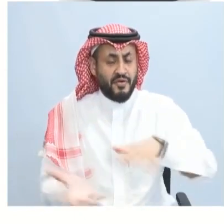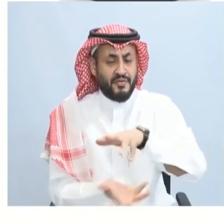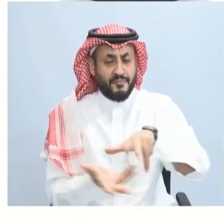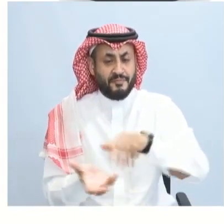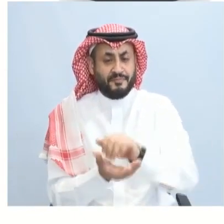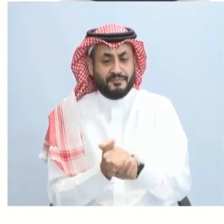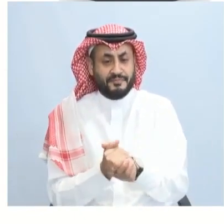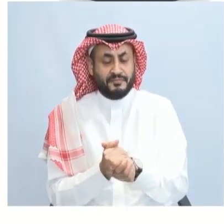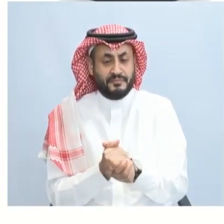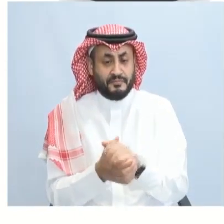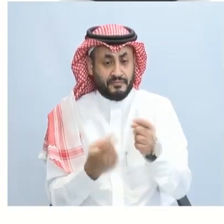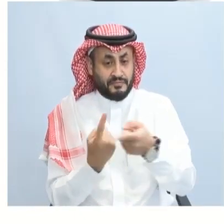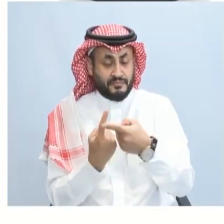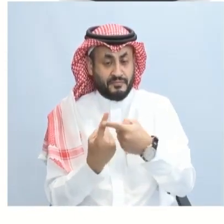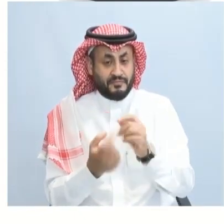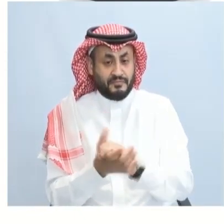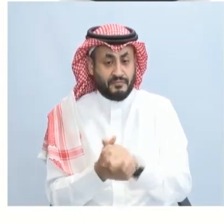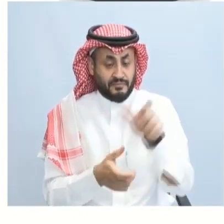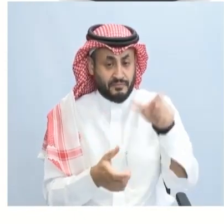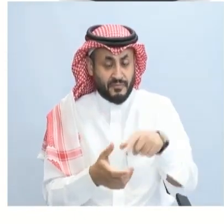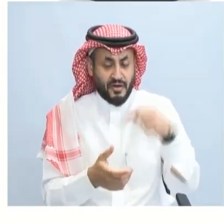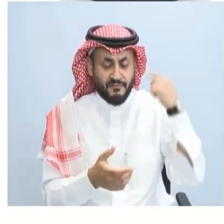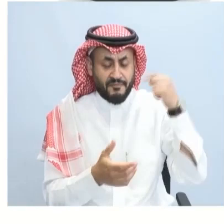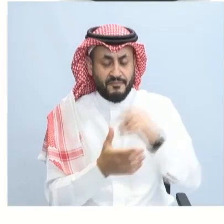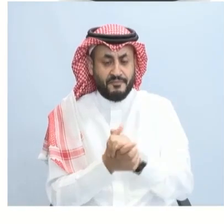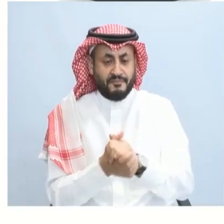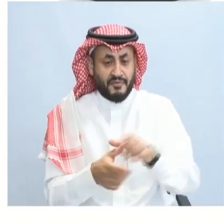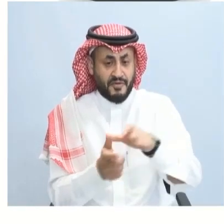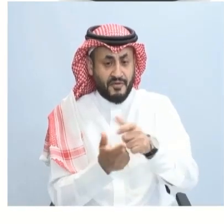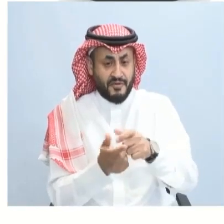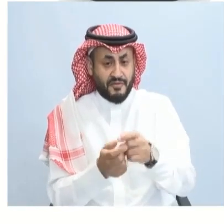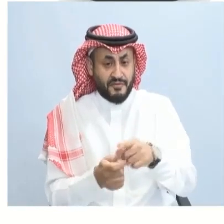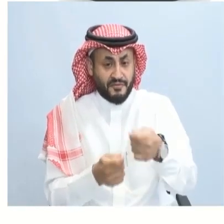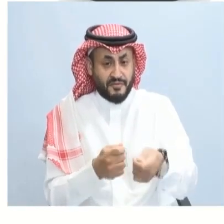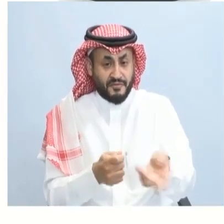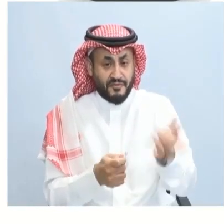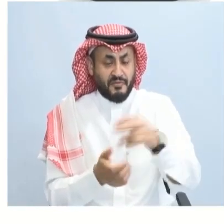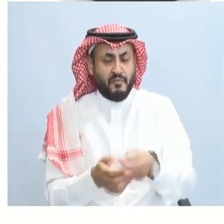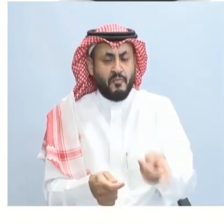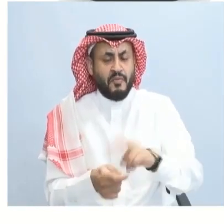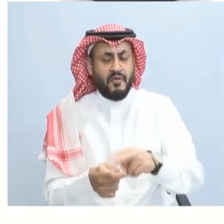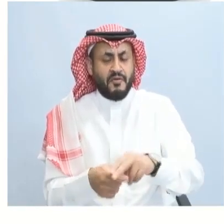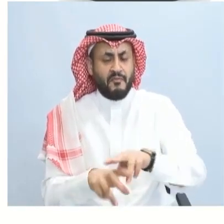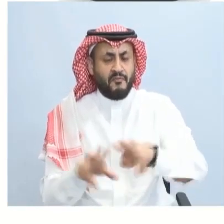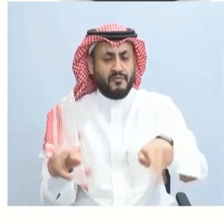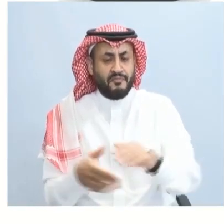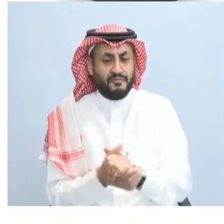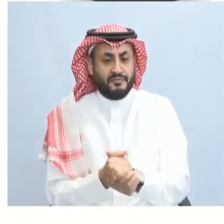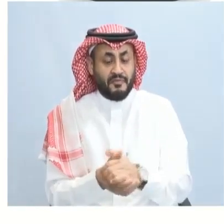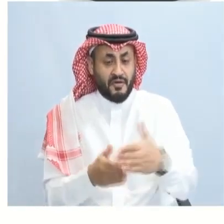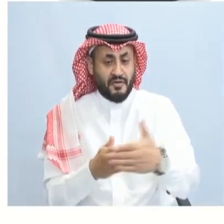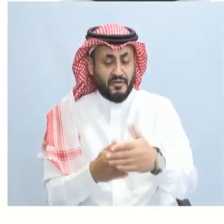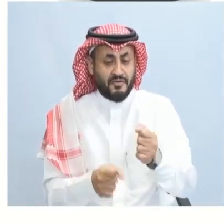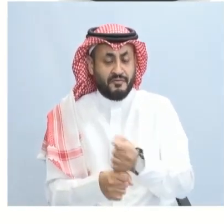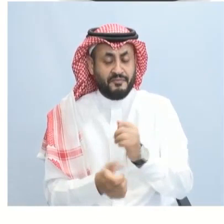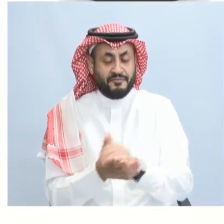world. At one point, people probably thought cowrie shells were going to be used forever. That's what many of us